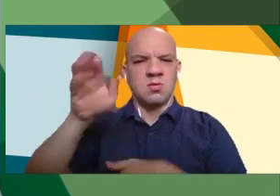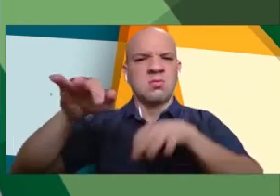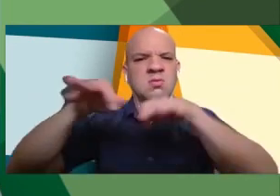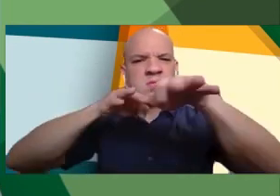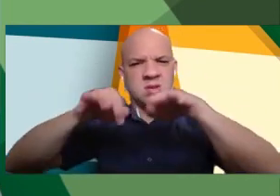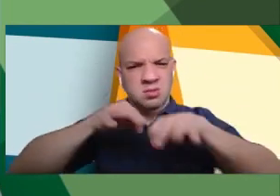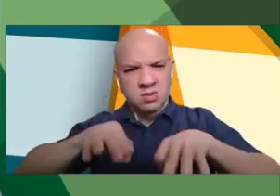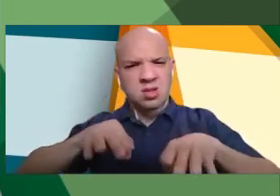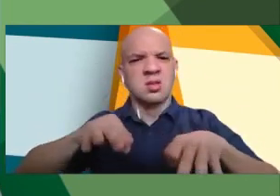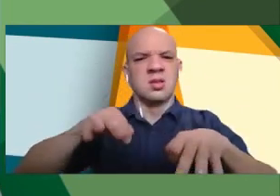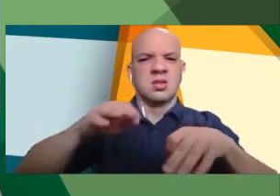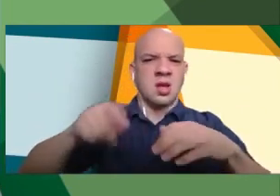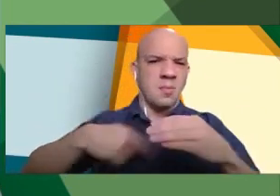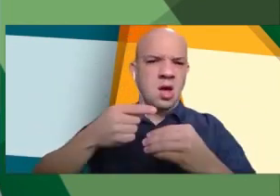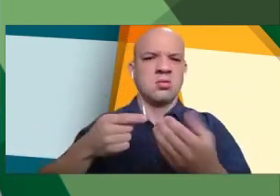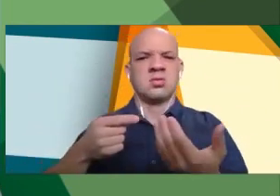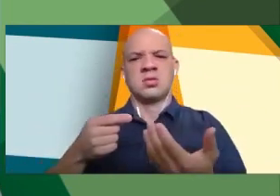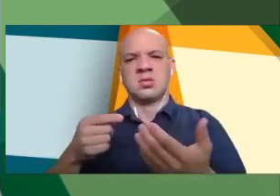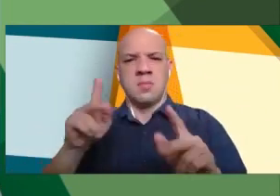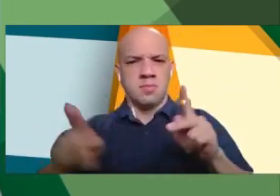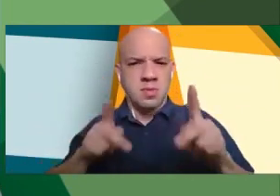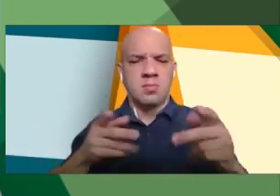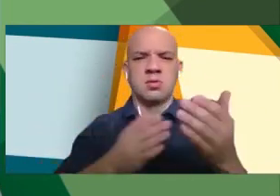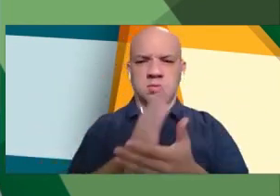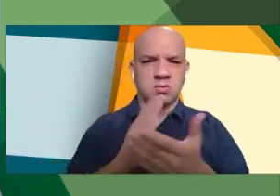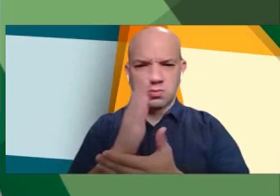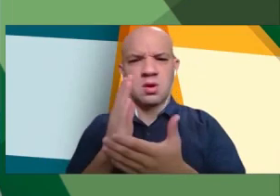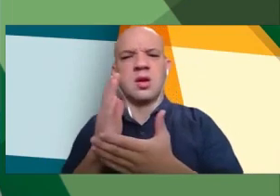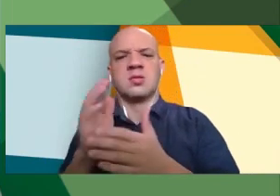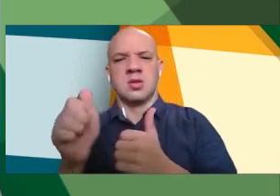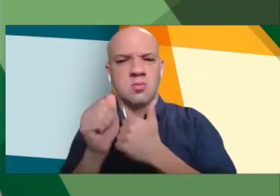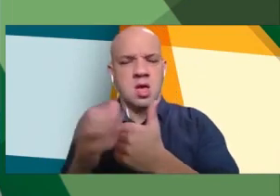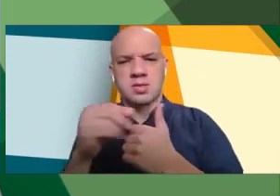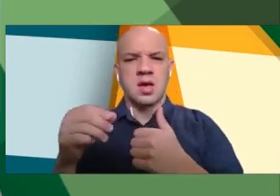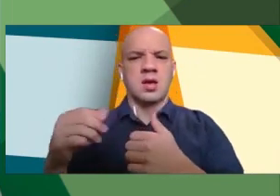federal civil rights, compliance, and labor standards.